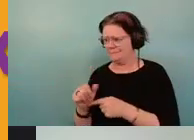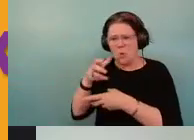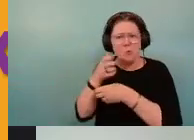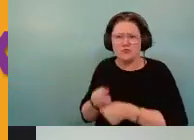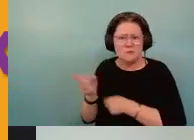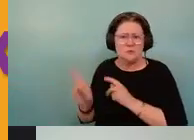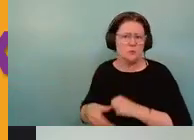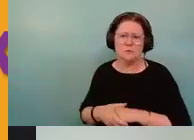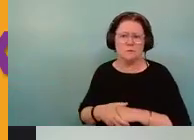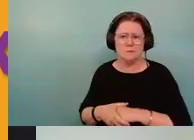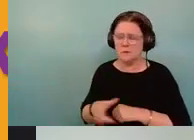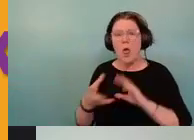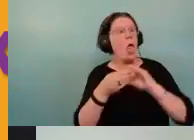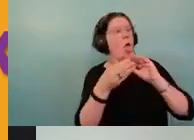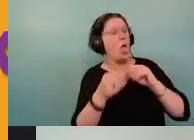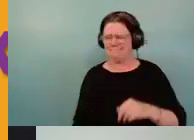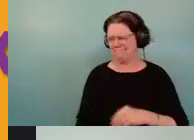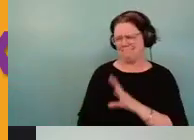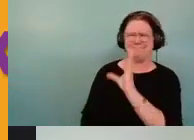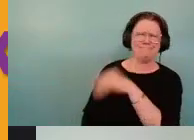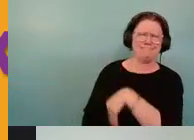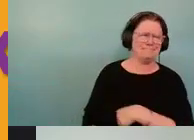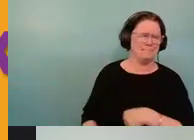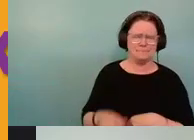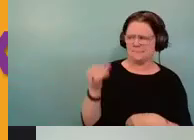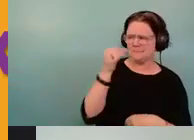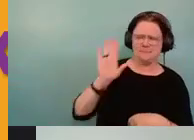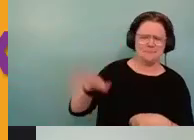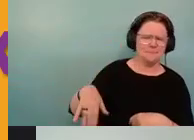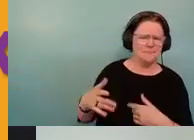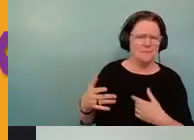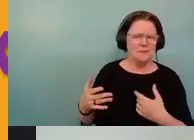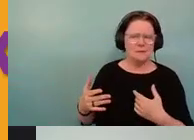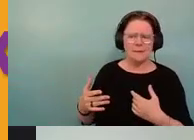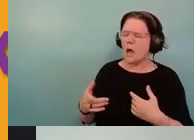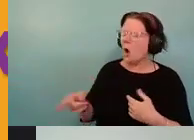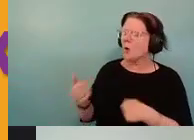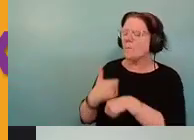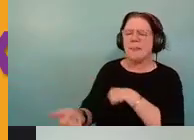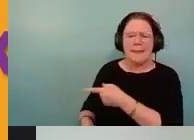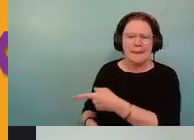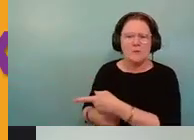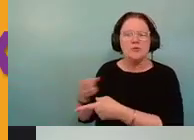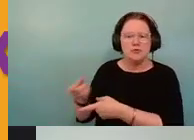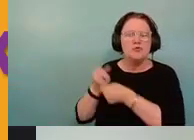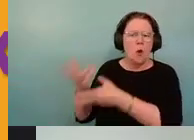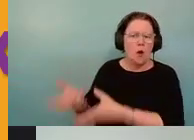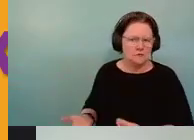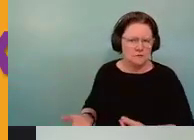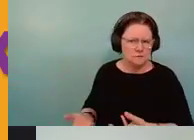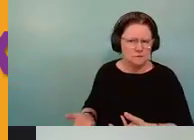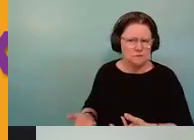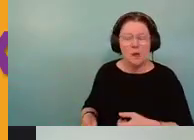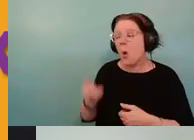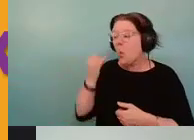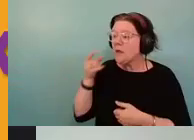word. It's dismissed, it's minimized. They may even blame the person for causing the abuse. If you wouldn't have